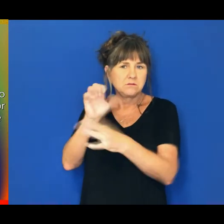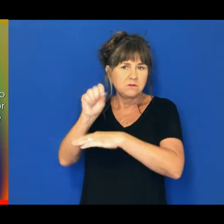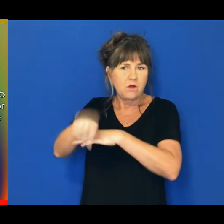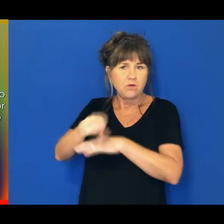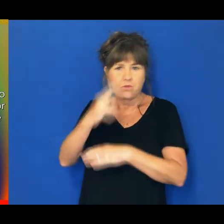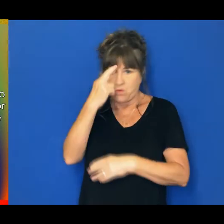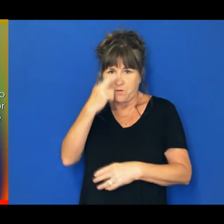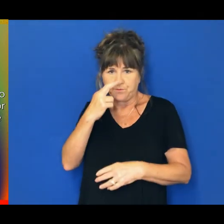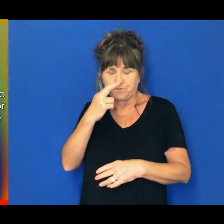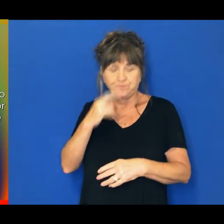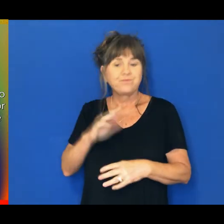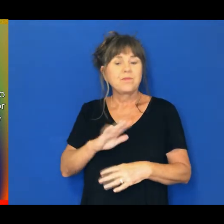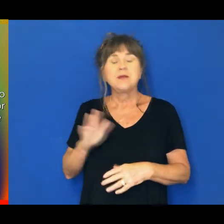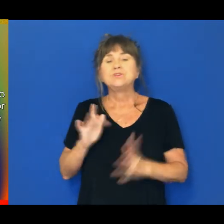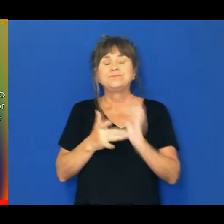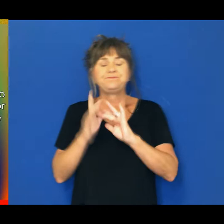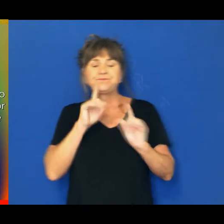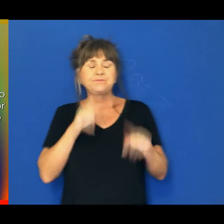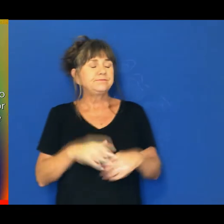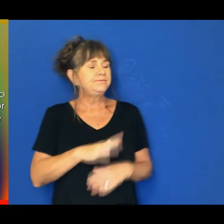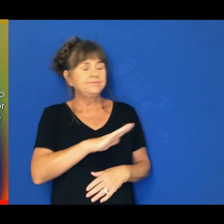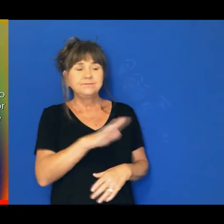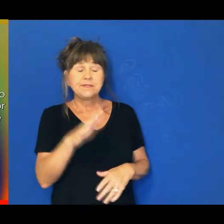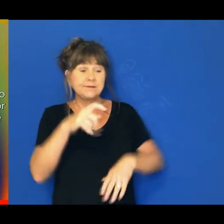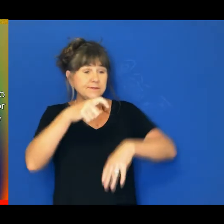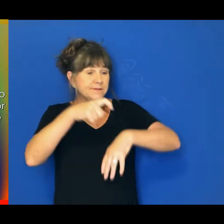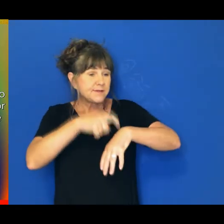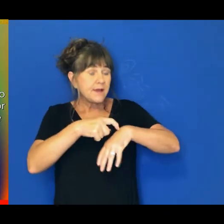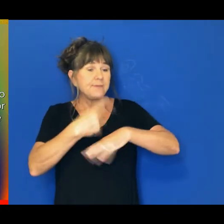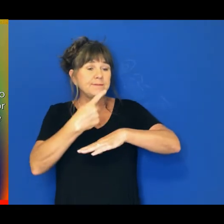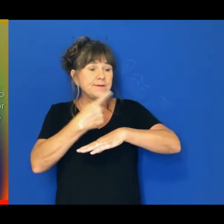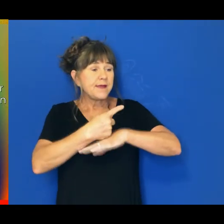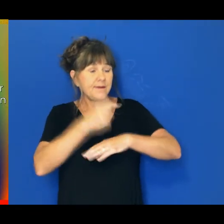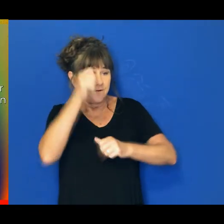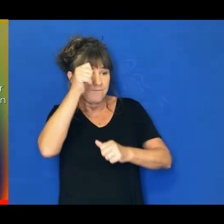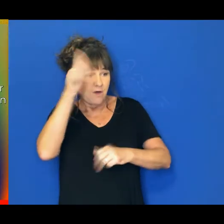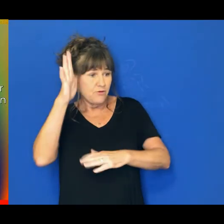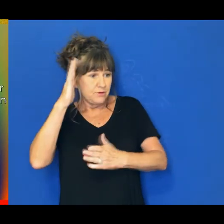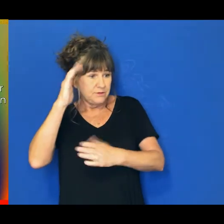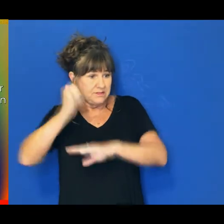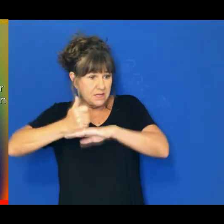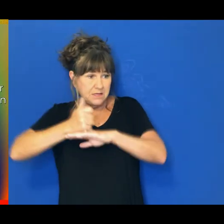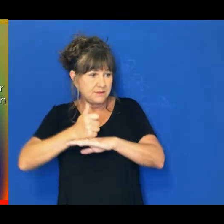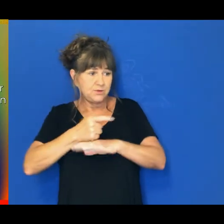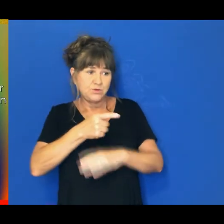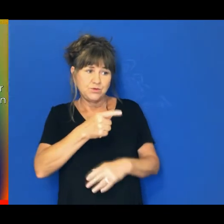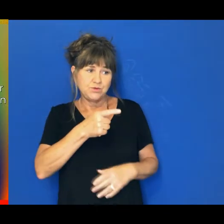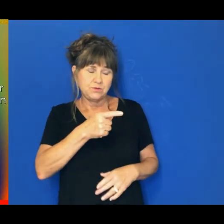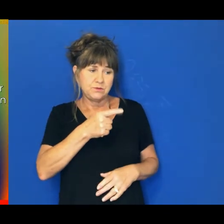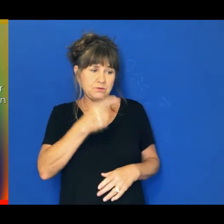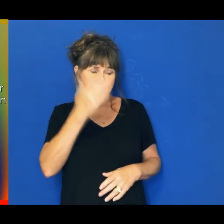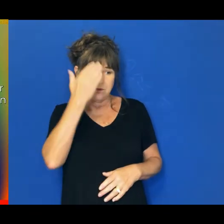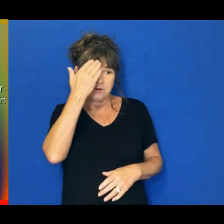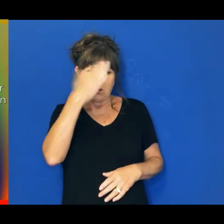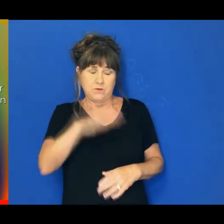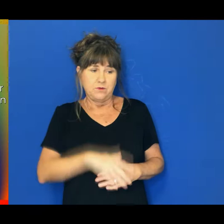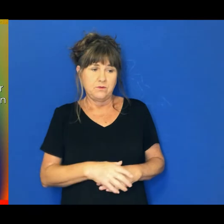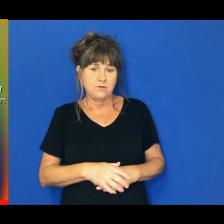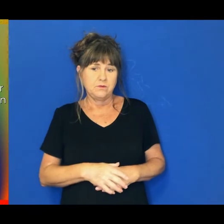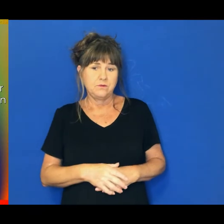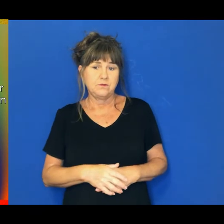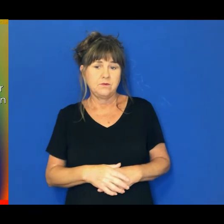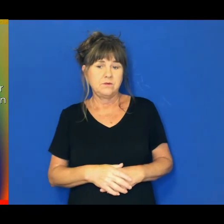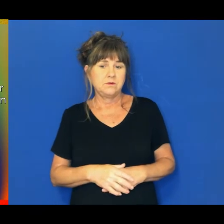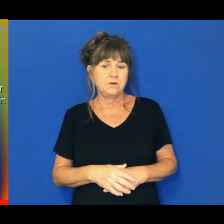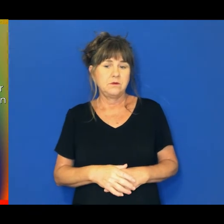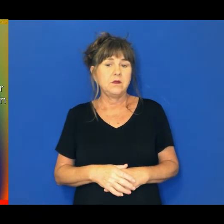And he says in verse 7, he said to them, it is not for you to know the times or the dates the Father has set by his own authority.